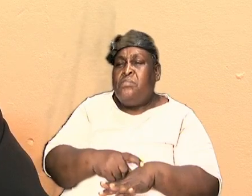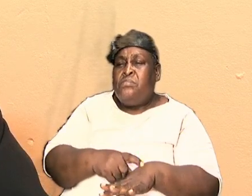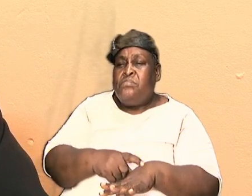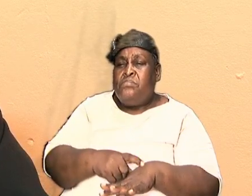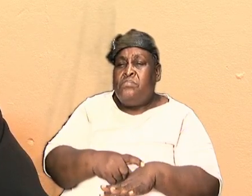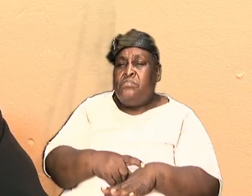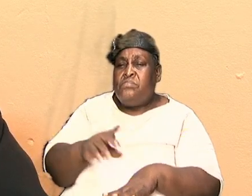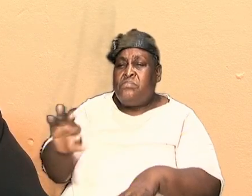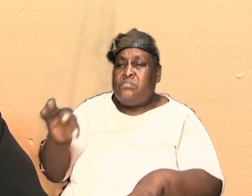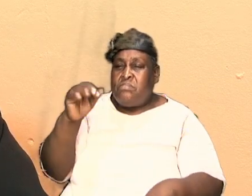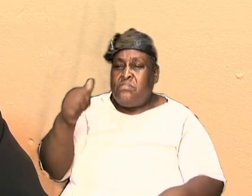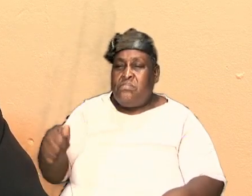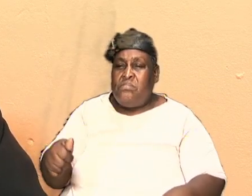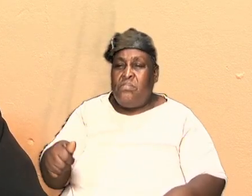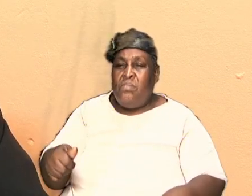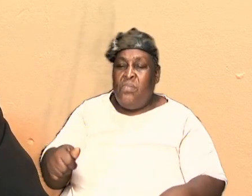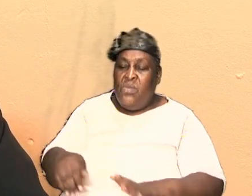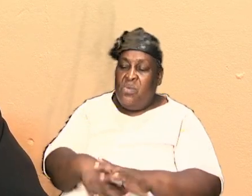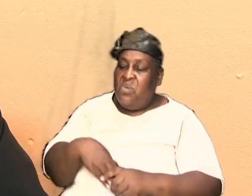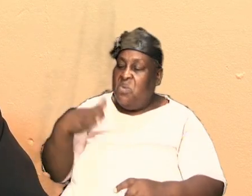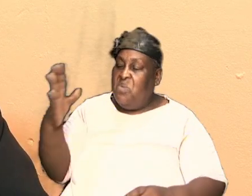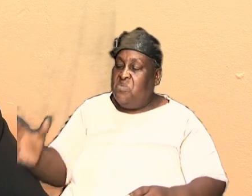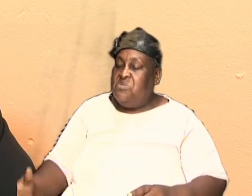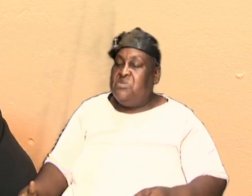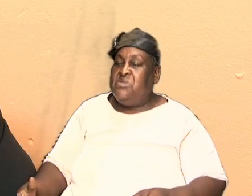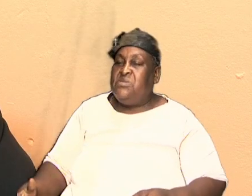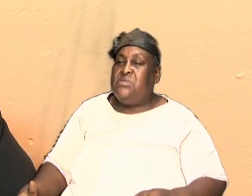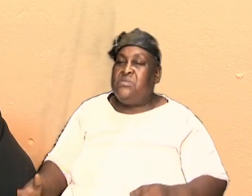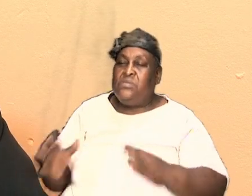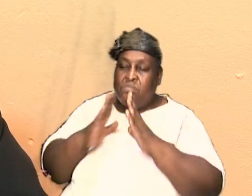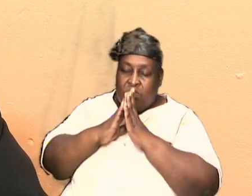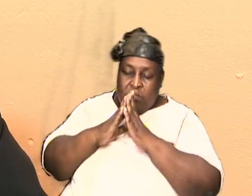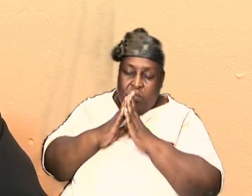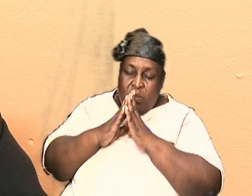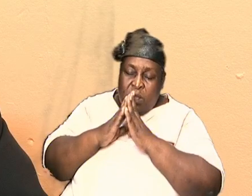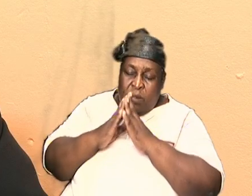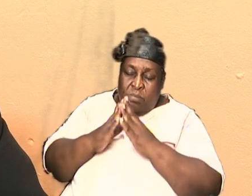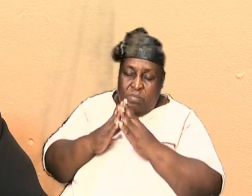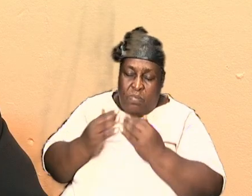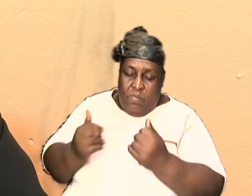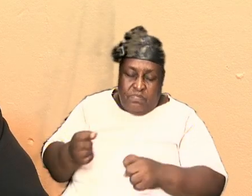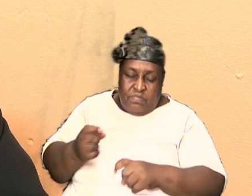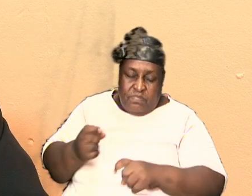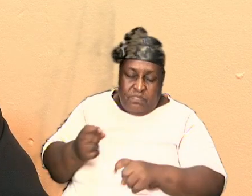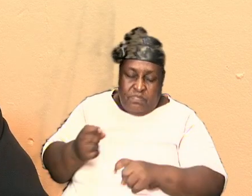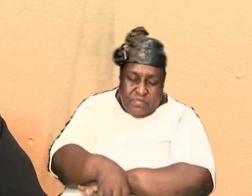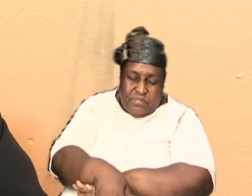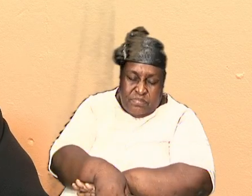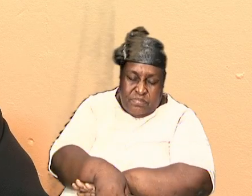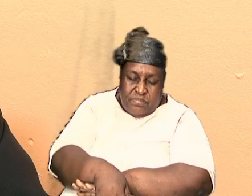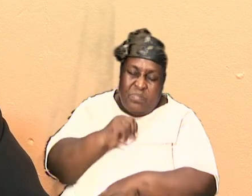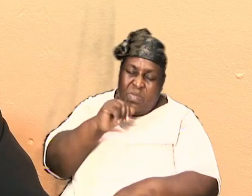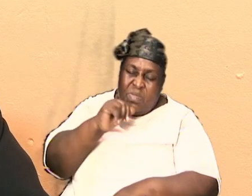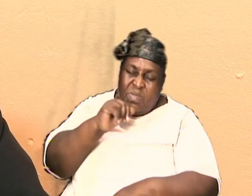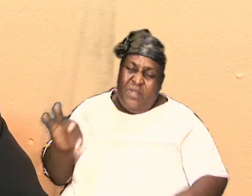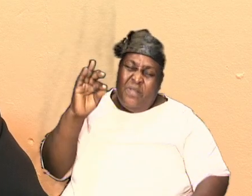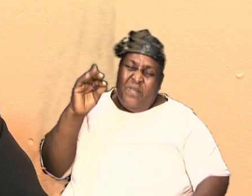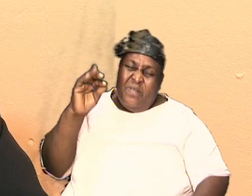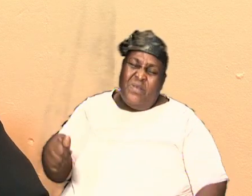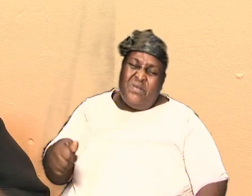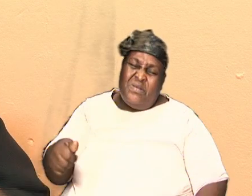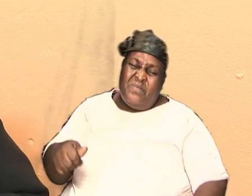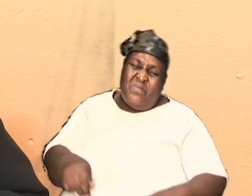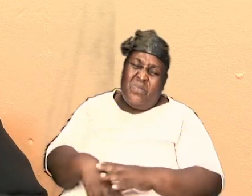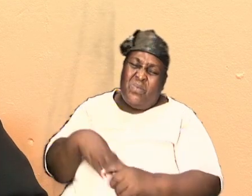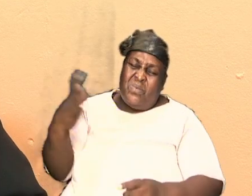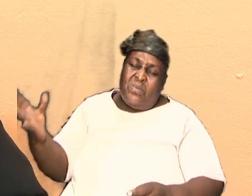we will find ourselves on the outside. I pray tonight that we will not find ourselves on the outside, but